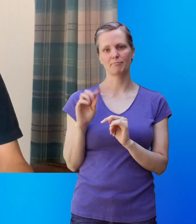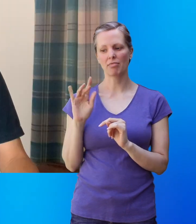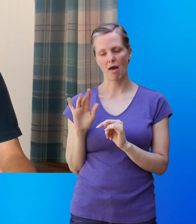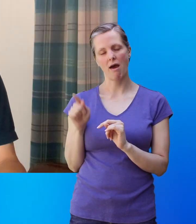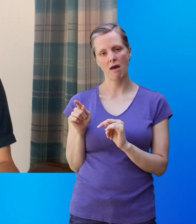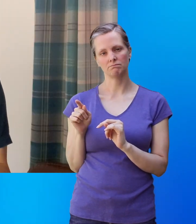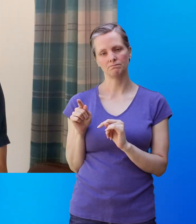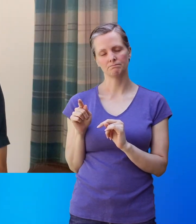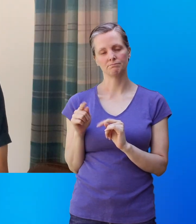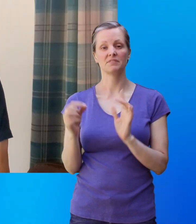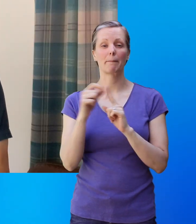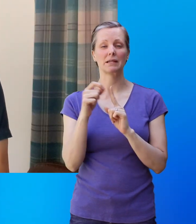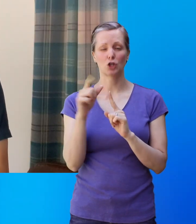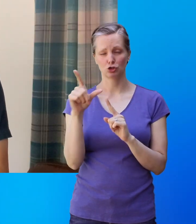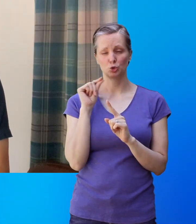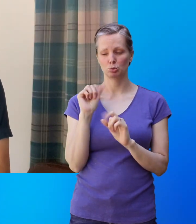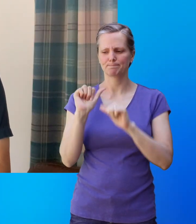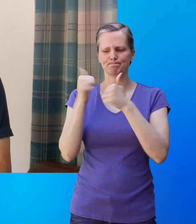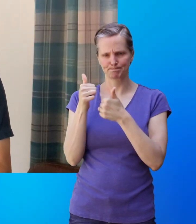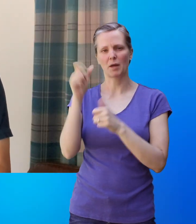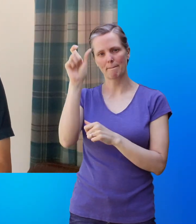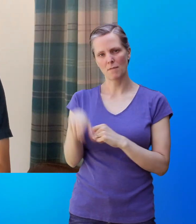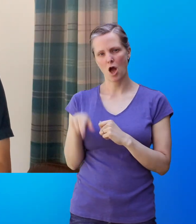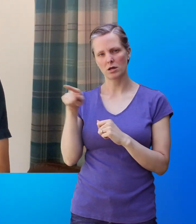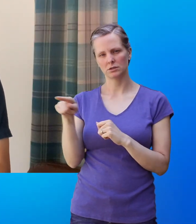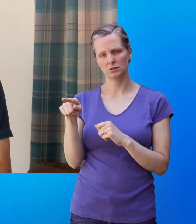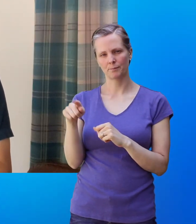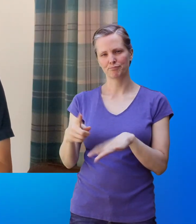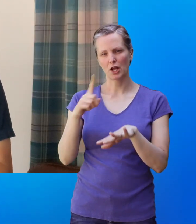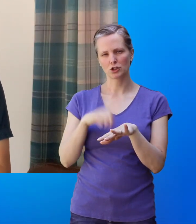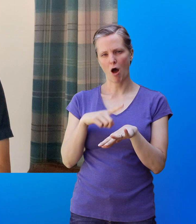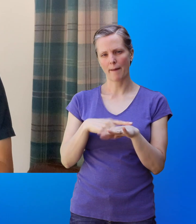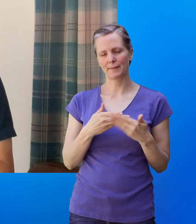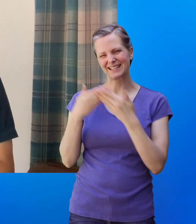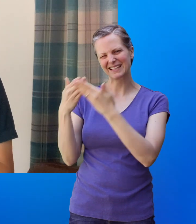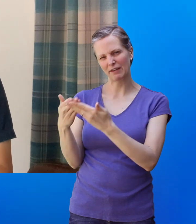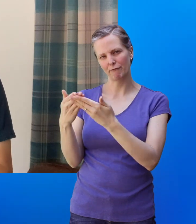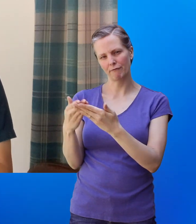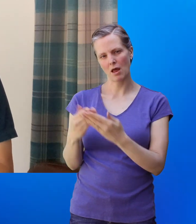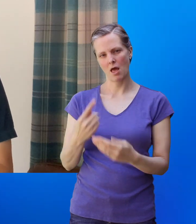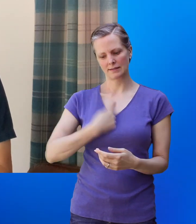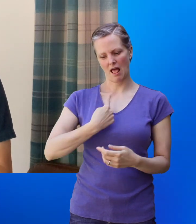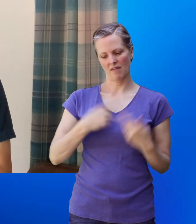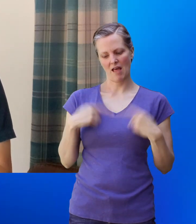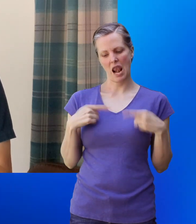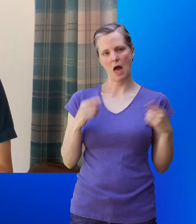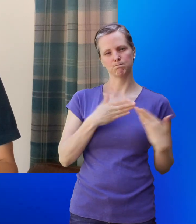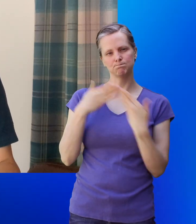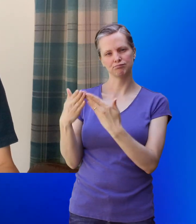him. Peter had chosen a great person to give his time to and learn